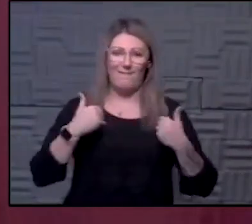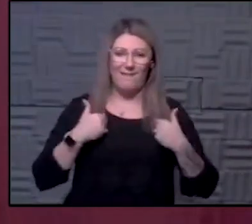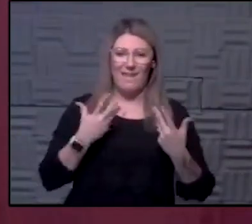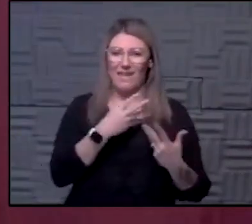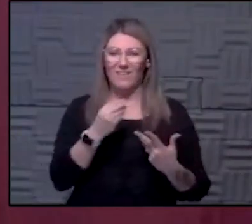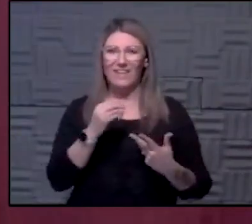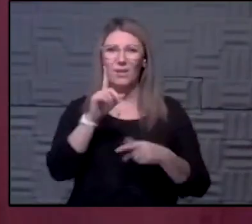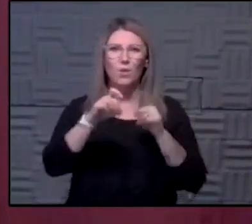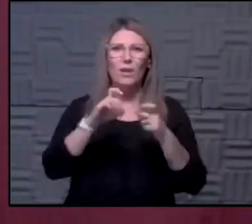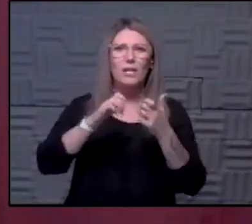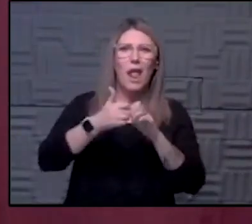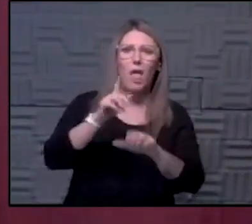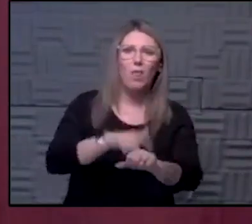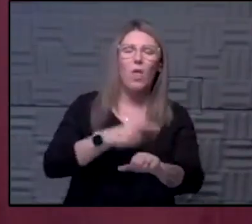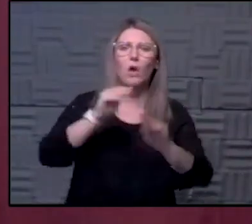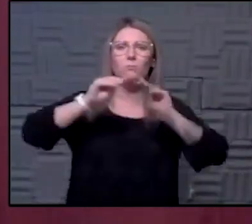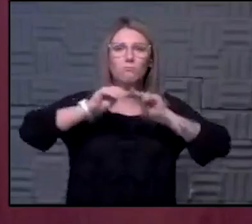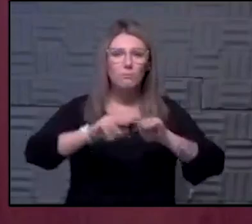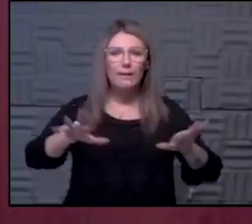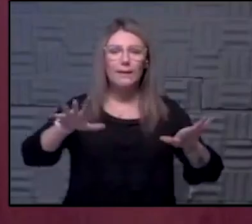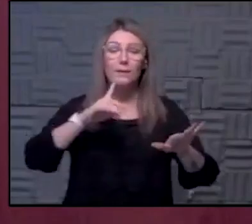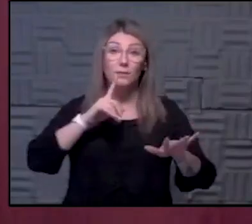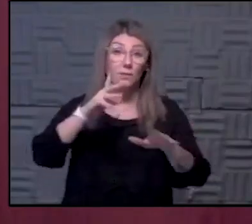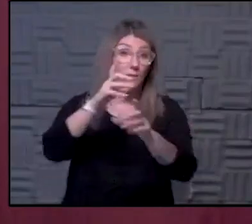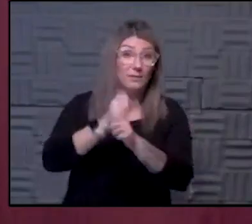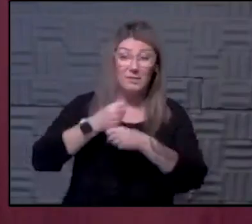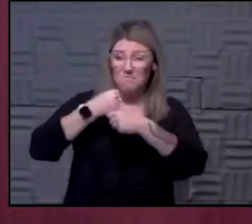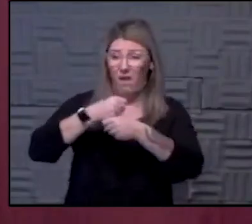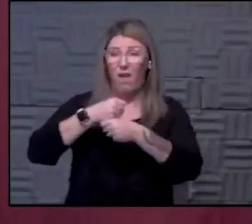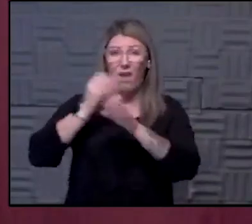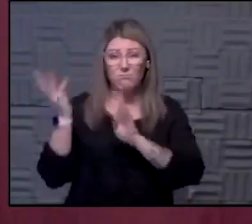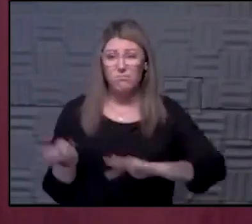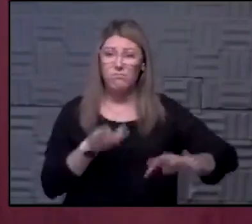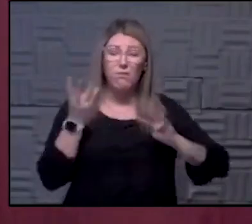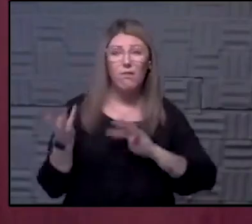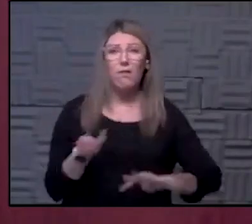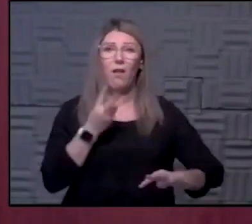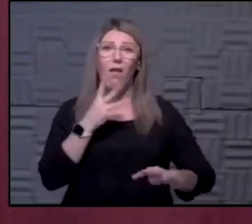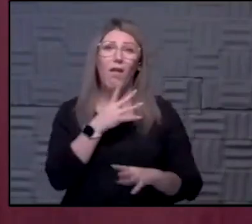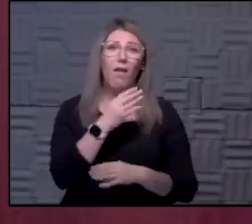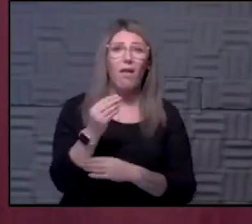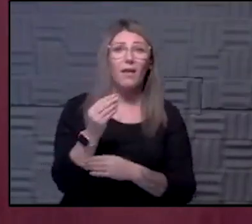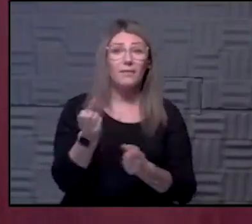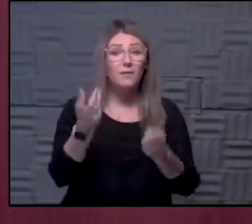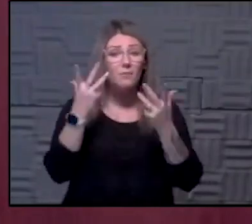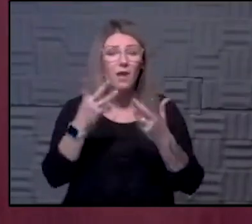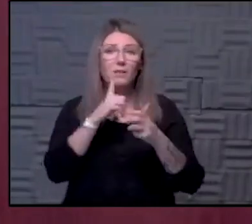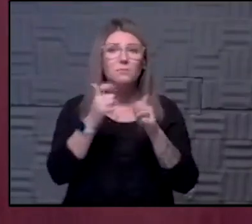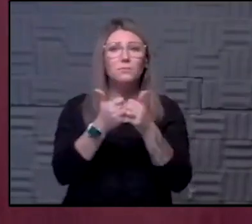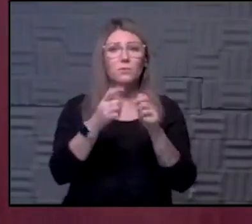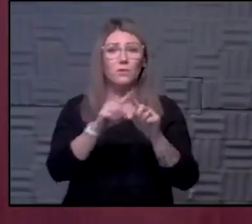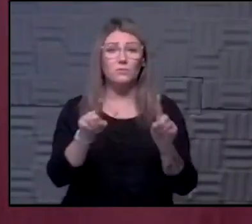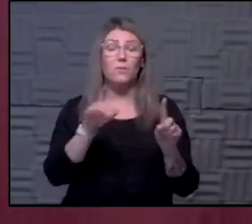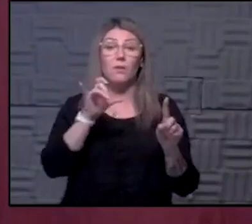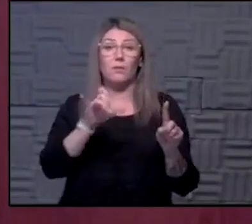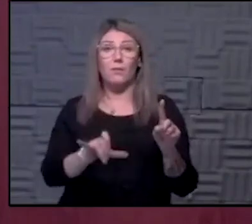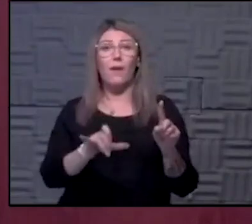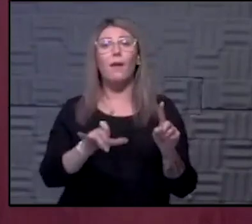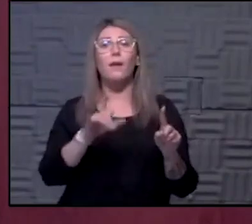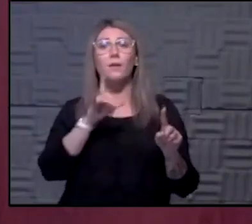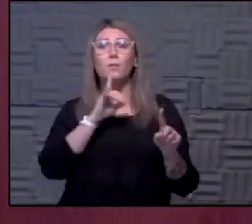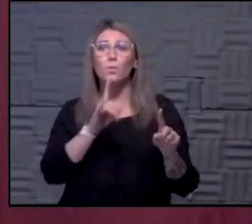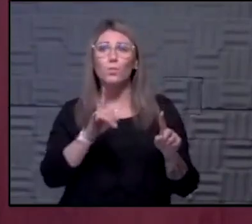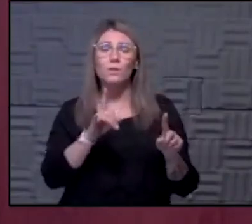long it takes us to get that vaccine distributed, because you can get it manufactured, and volume has been a big challenge to us. But I think that's going to